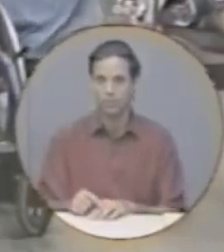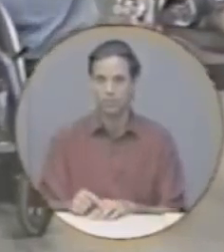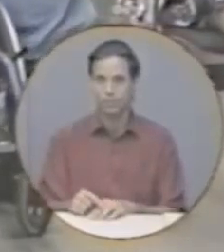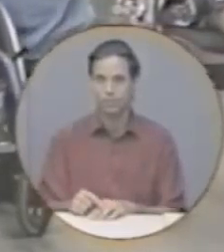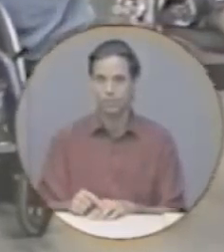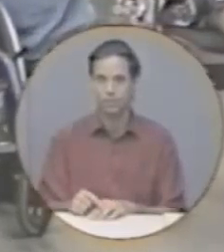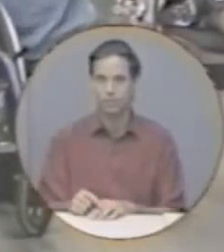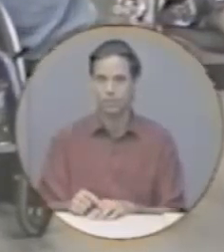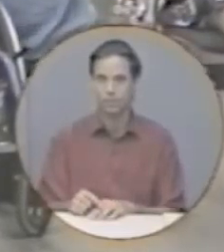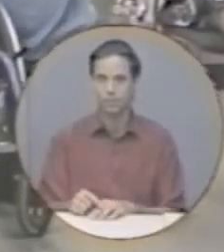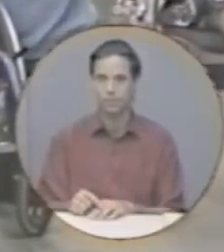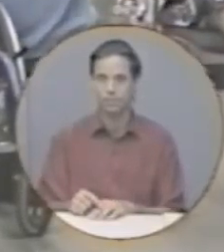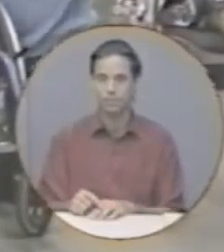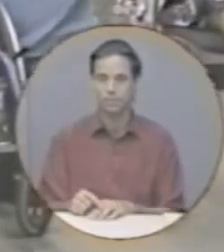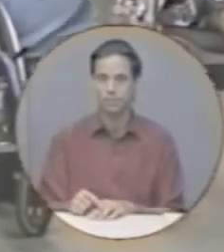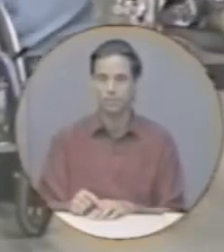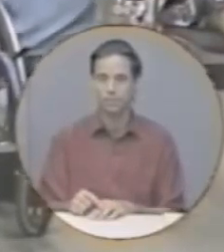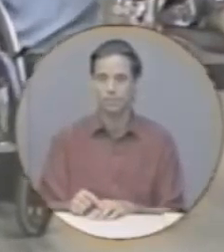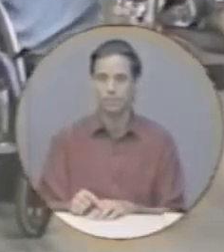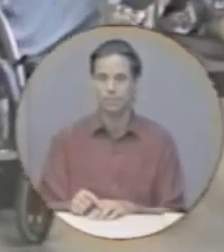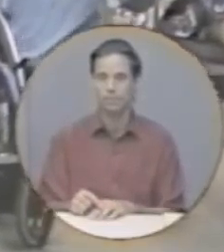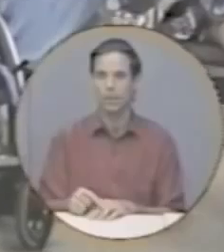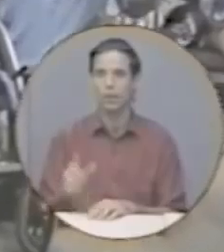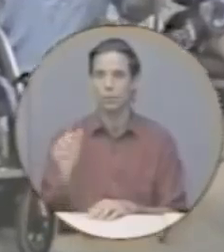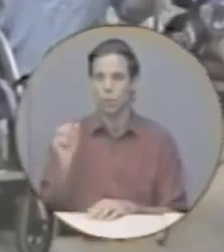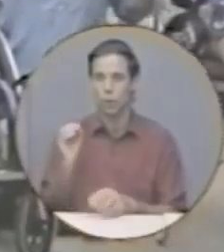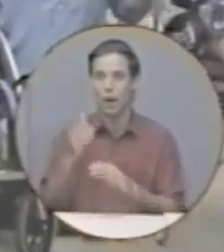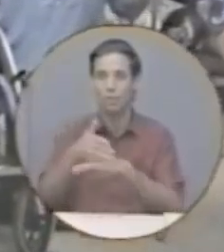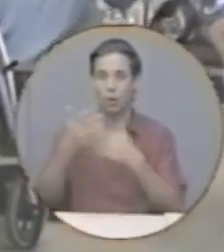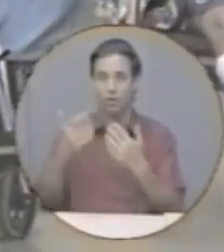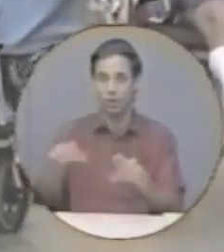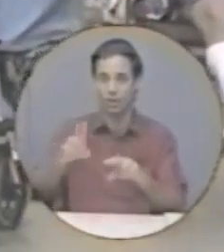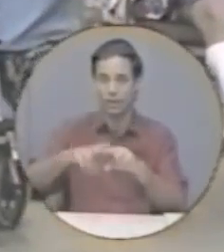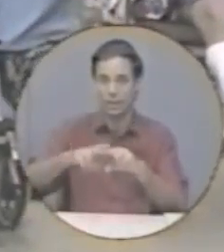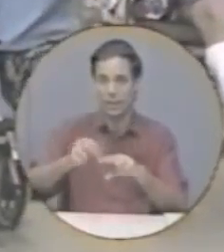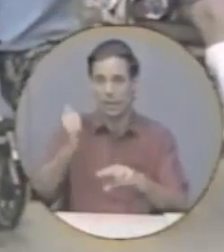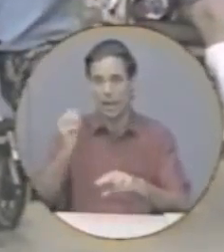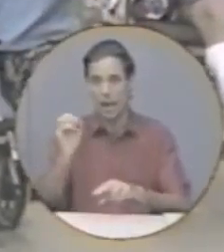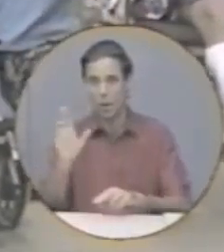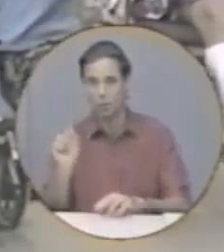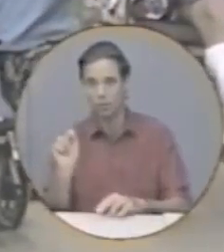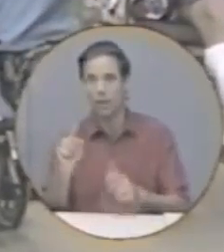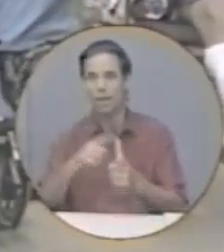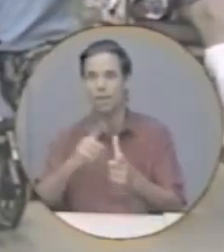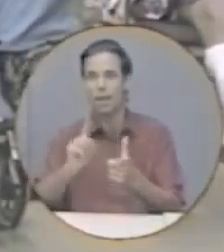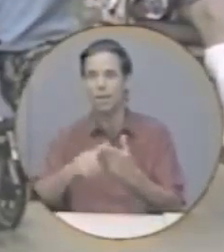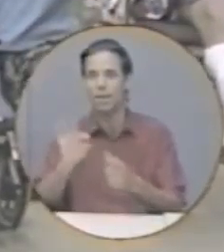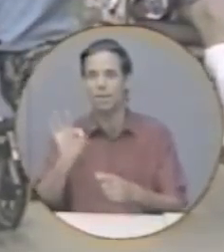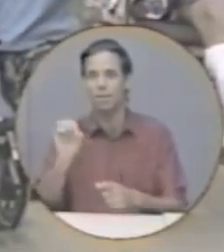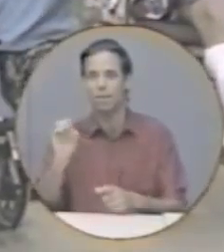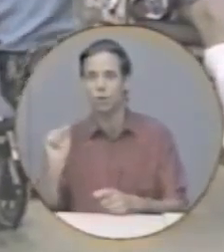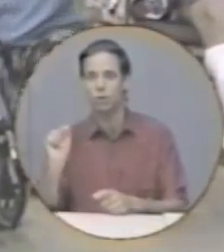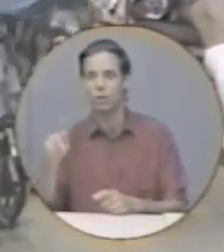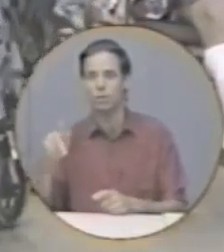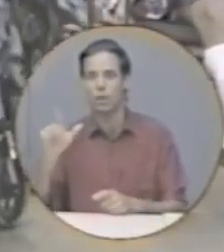Here, let me hold that for you. So after we take the seat out, then we take the foot plate off.